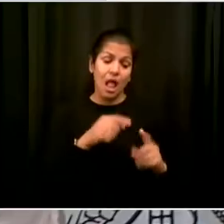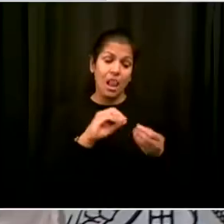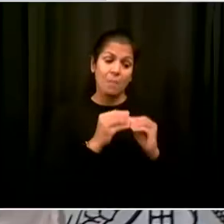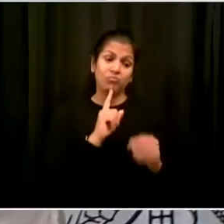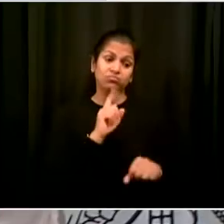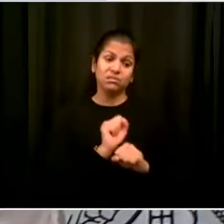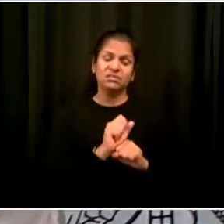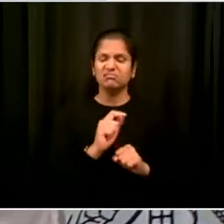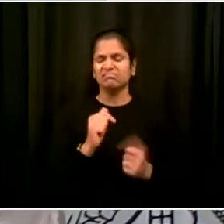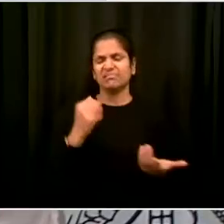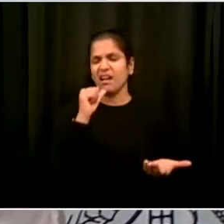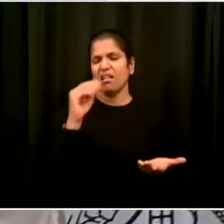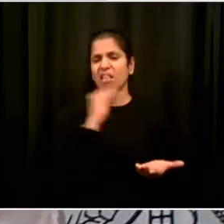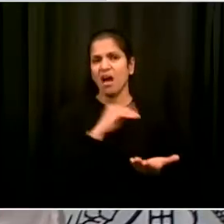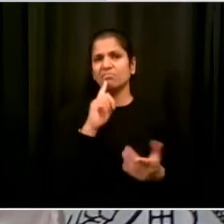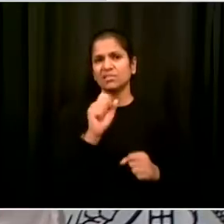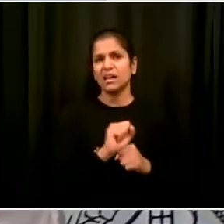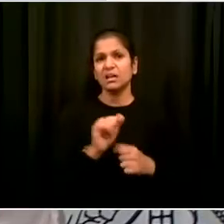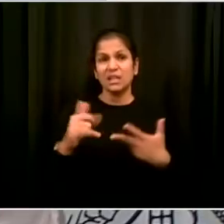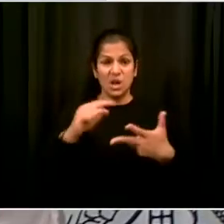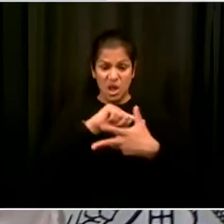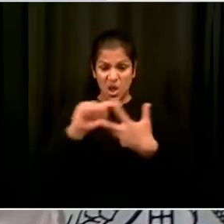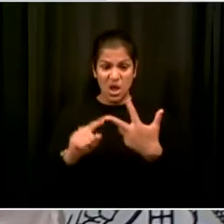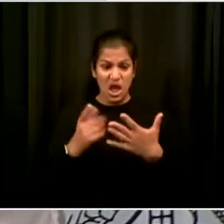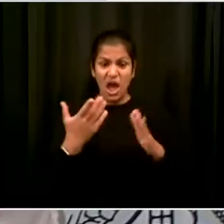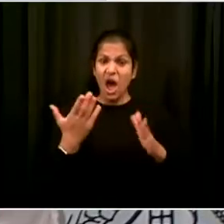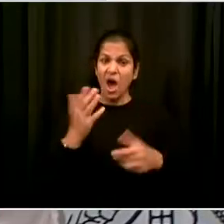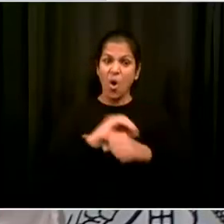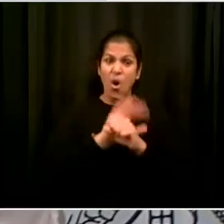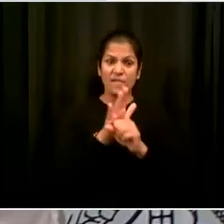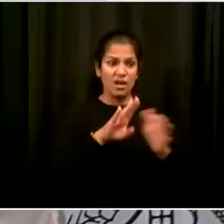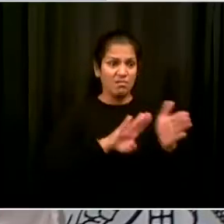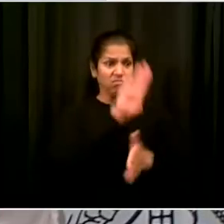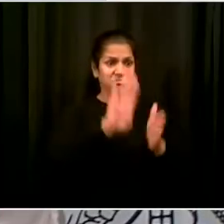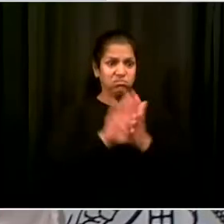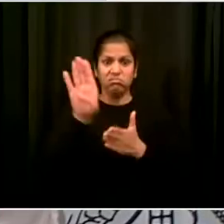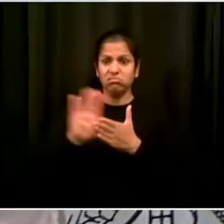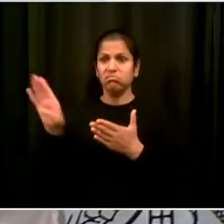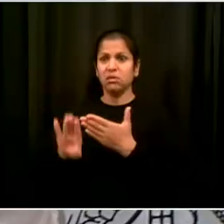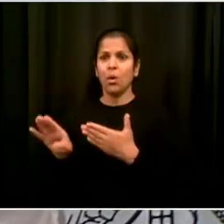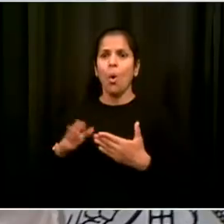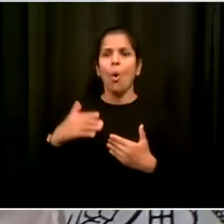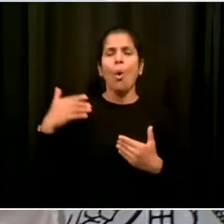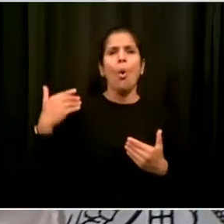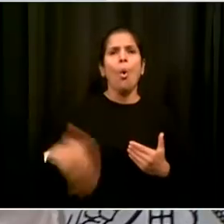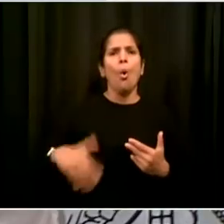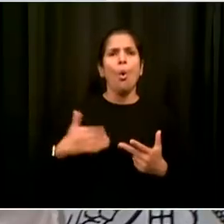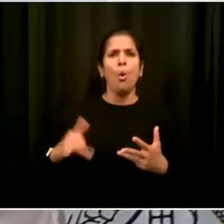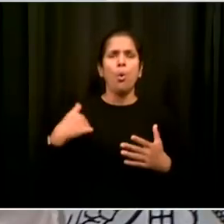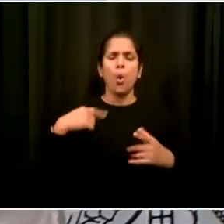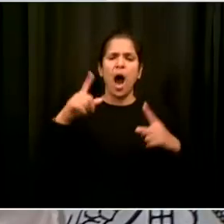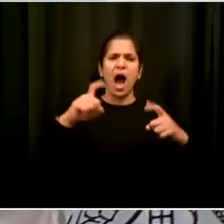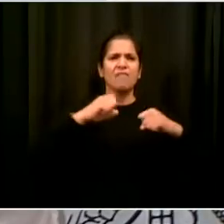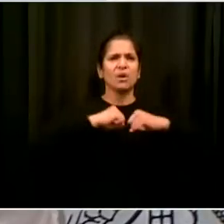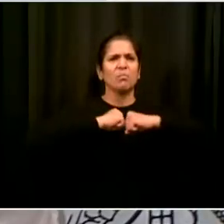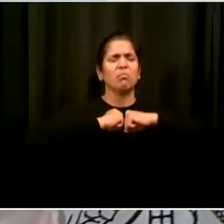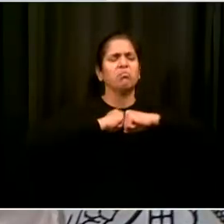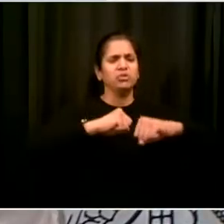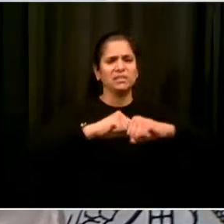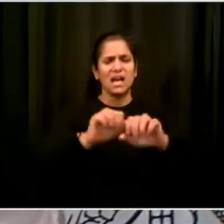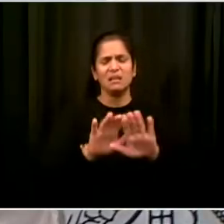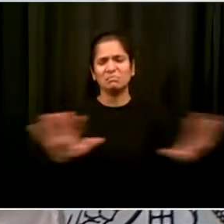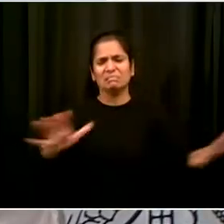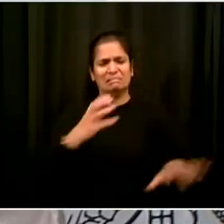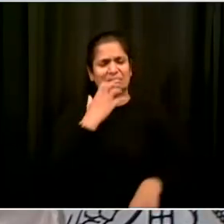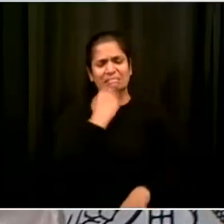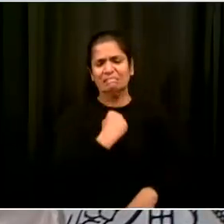it back to save lives, and we have to fight it back to start our recovery. If the governor announces restrictions, I